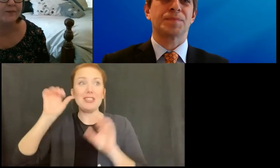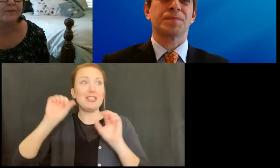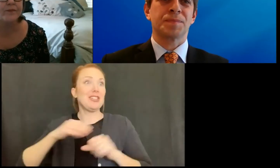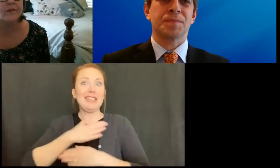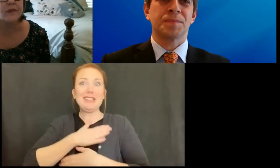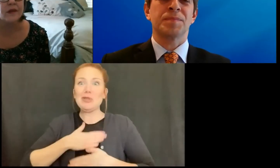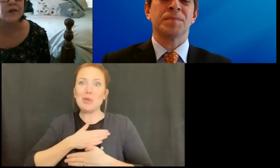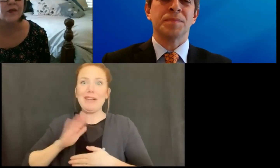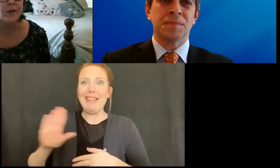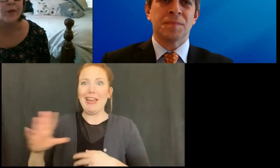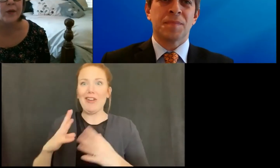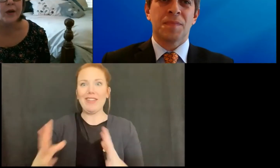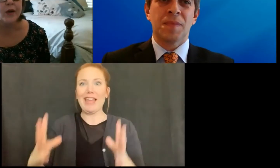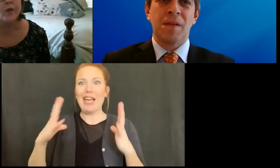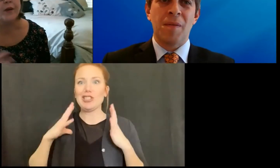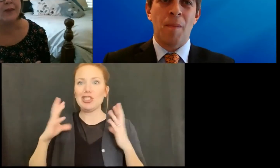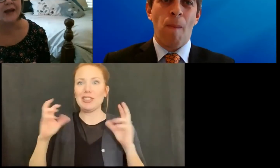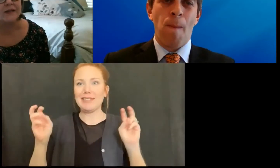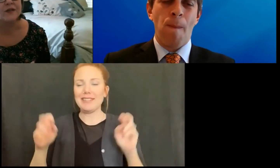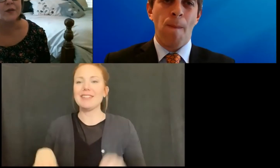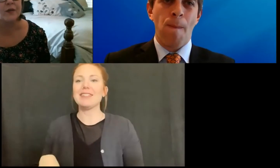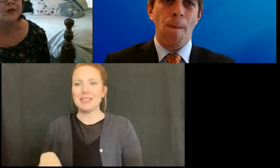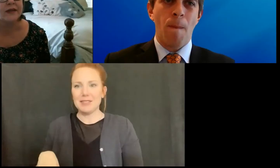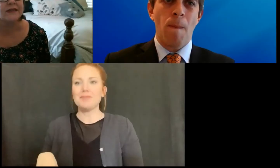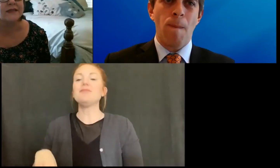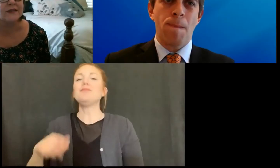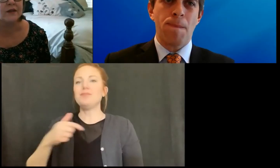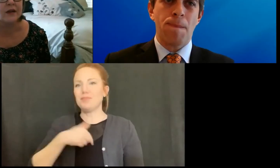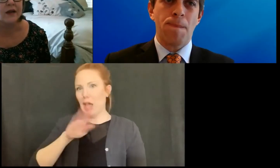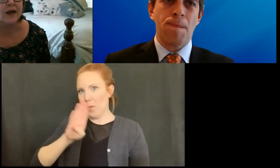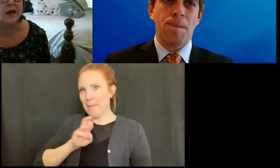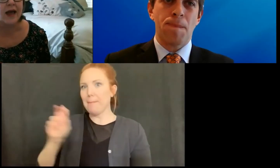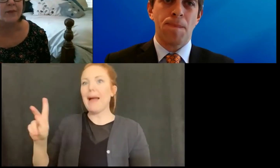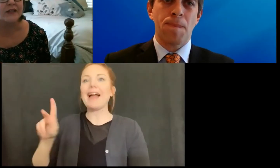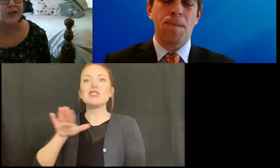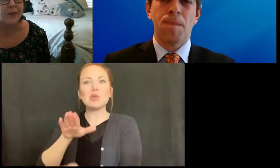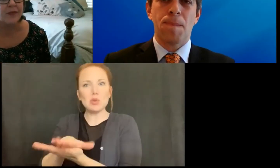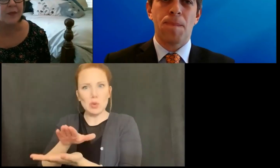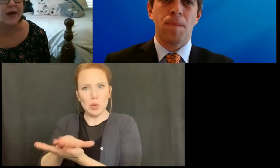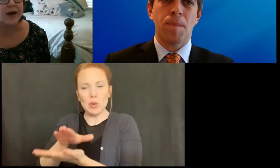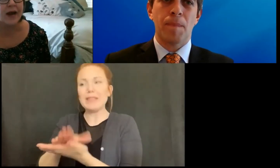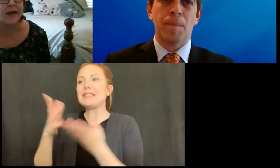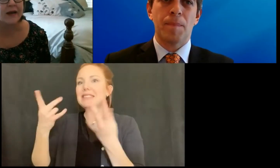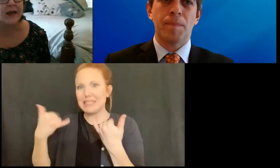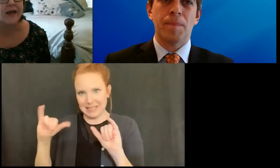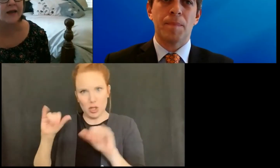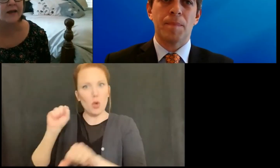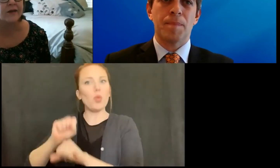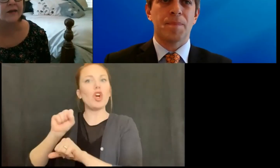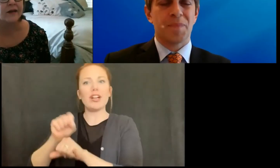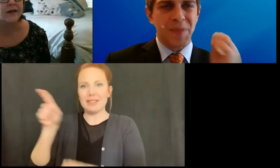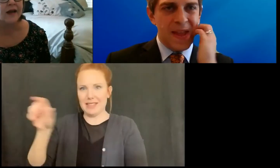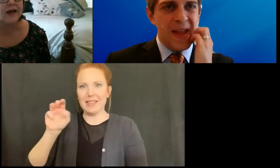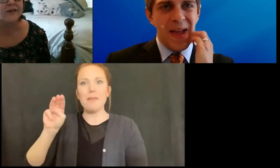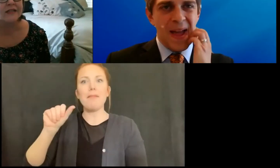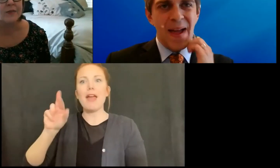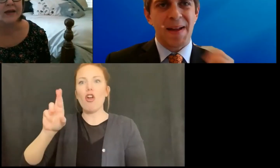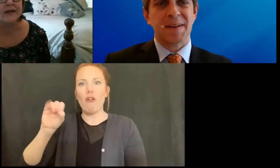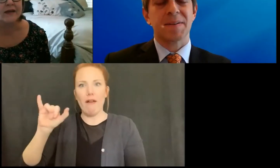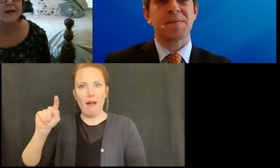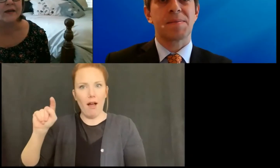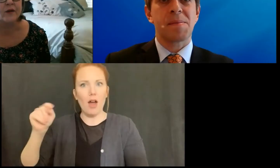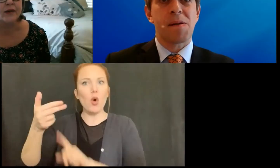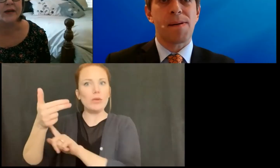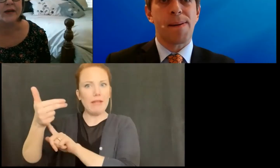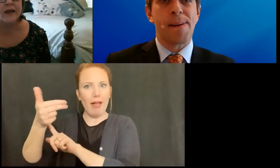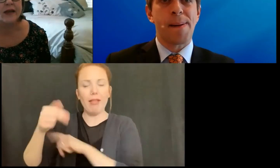vacation. So went back to school and still had my job at the Marriott and kind of